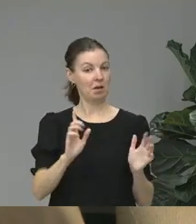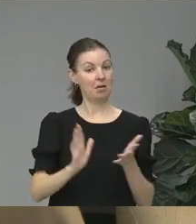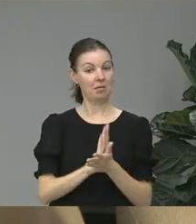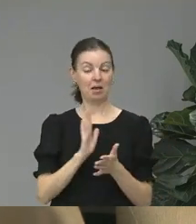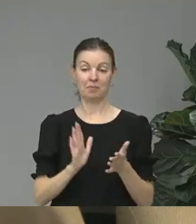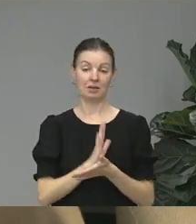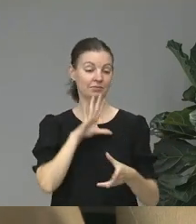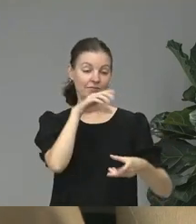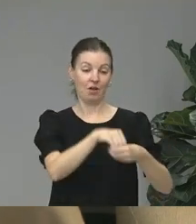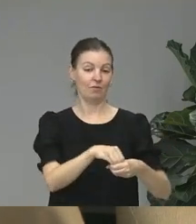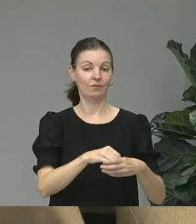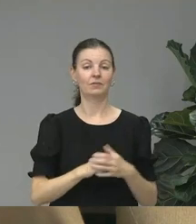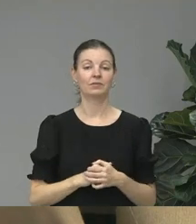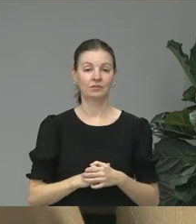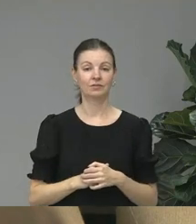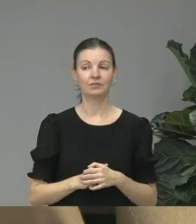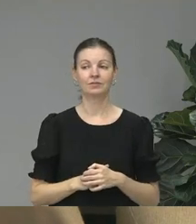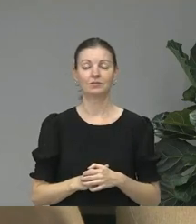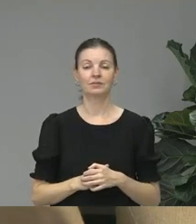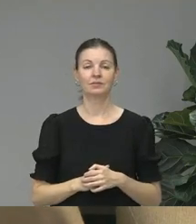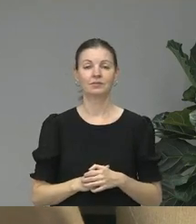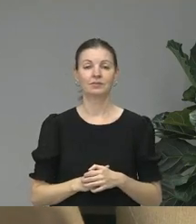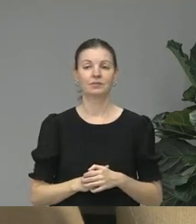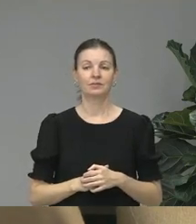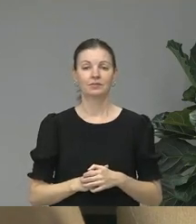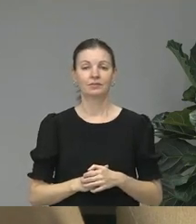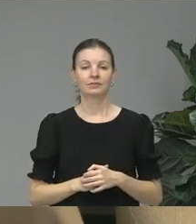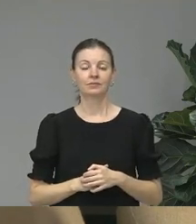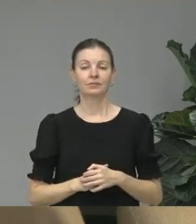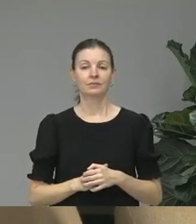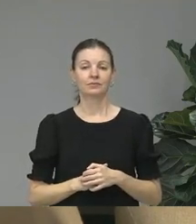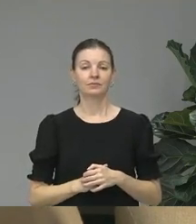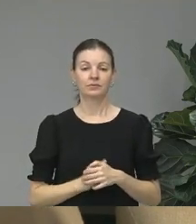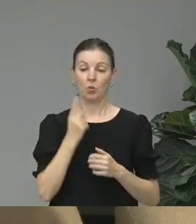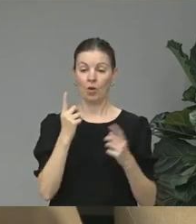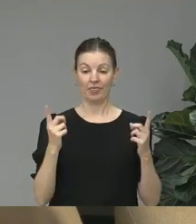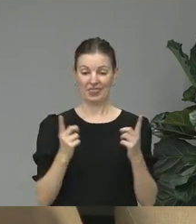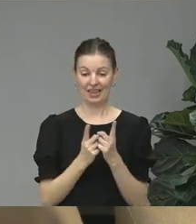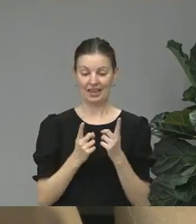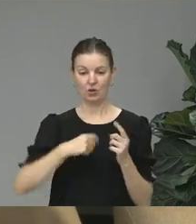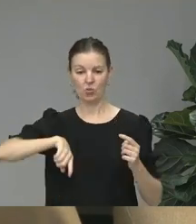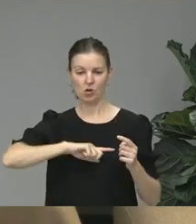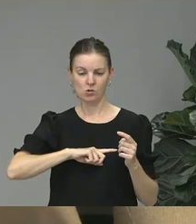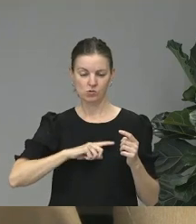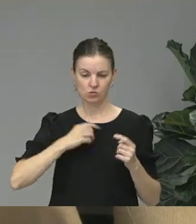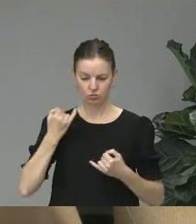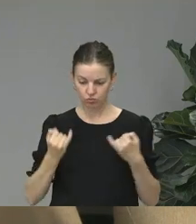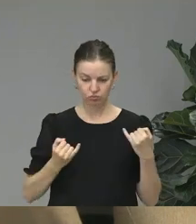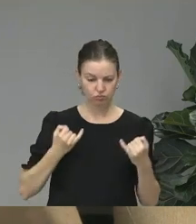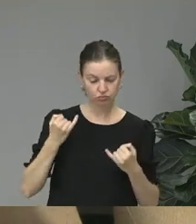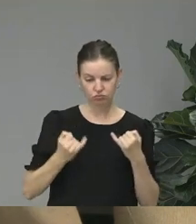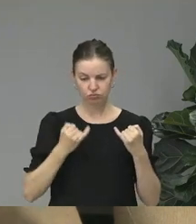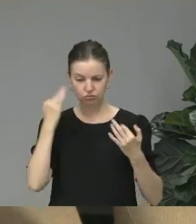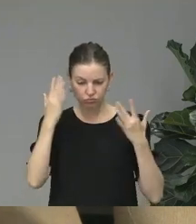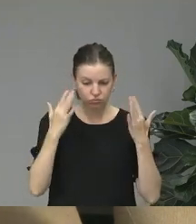a small part. I think one of the things that even as we grapple with